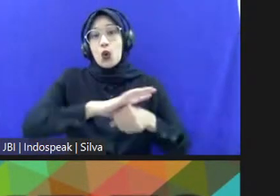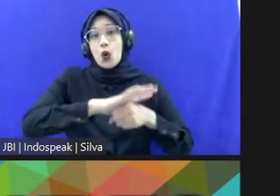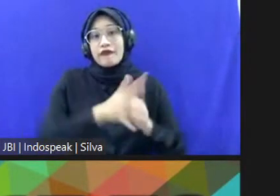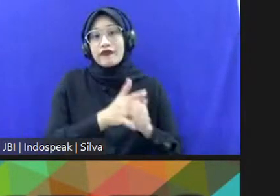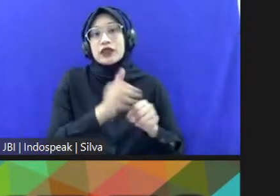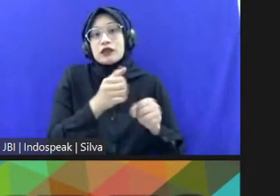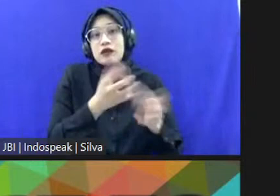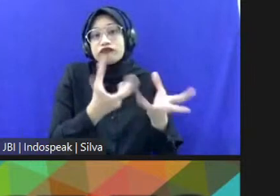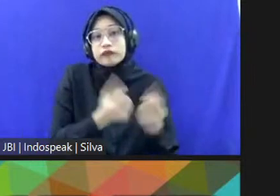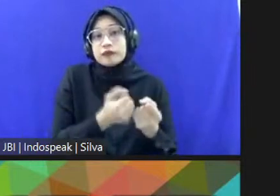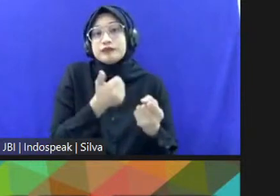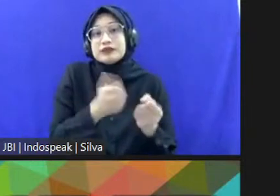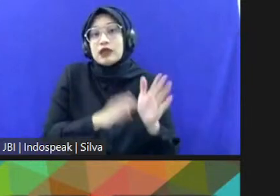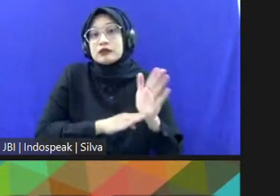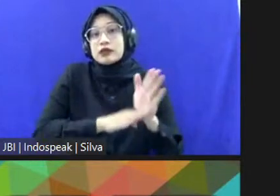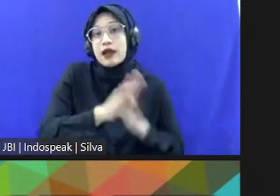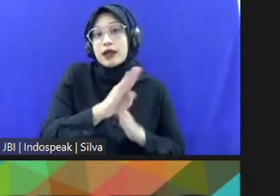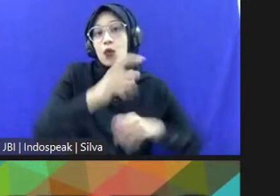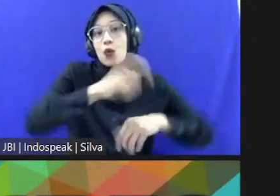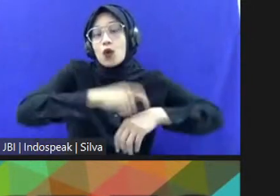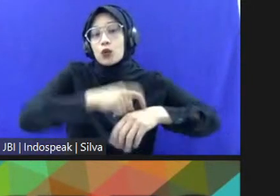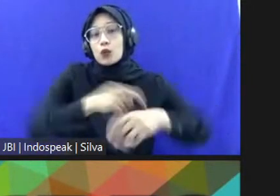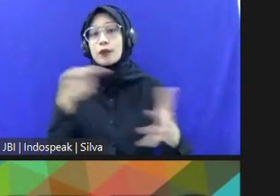3 or 4 months before